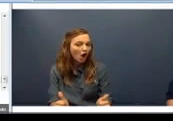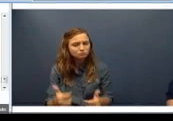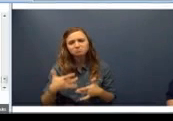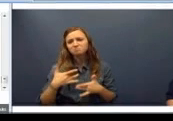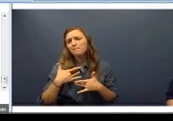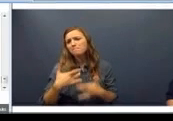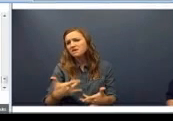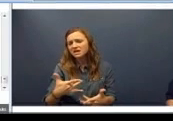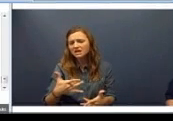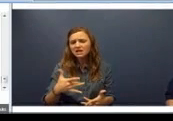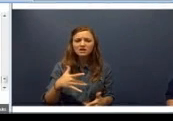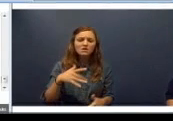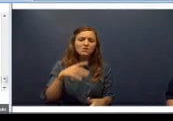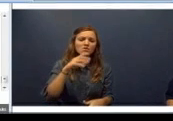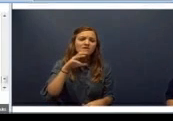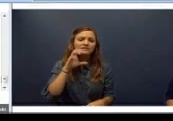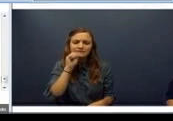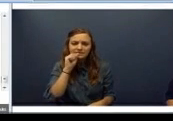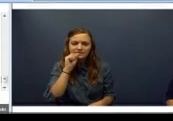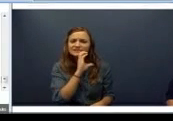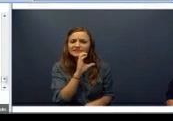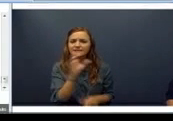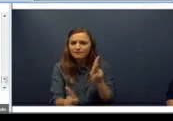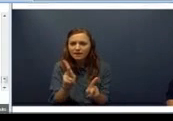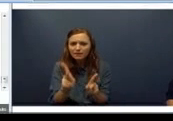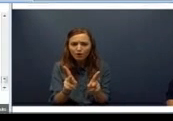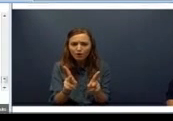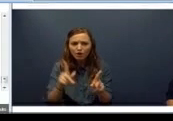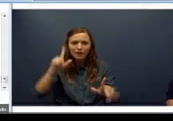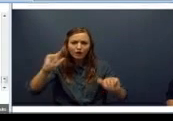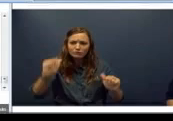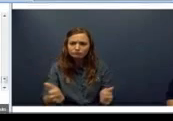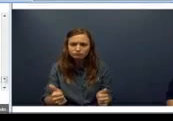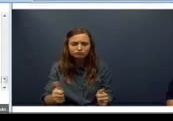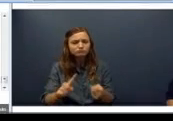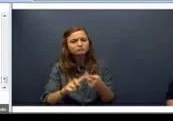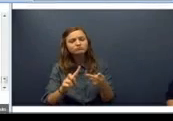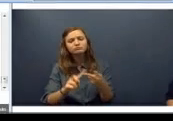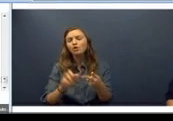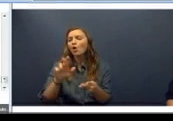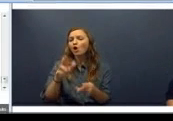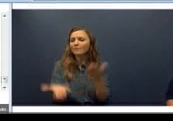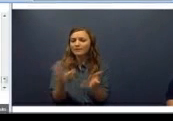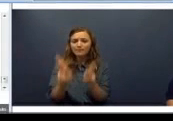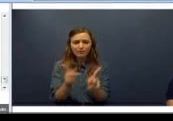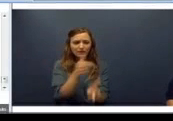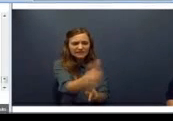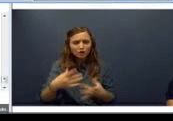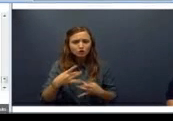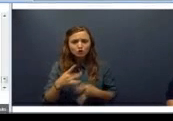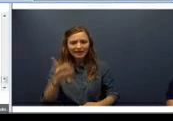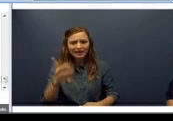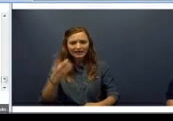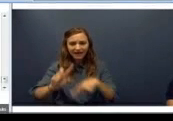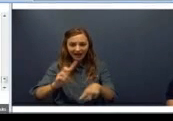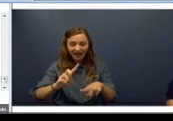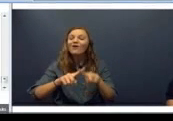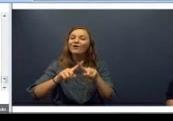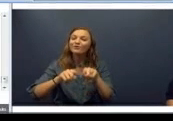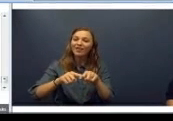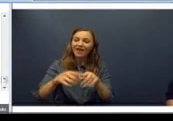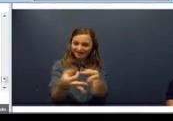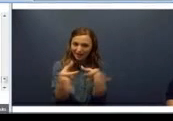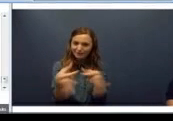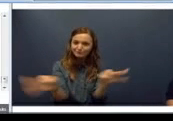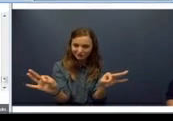hearing loss. Typically, maybe it's elderly people later in life, they've lost their hearing, or non-signers. They rely